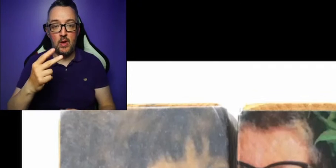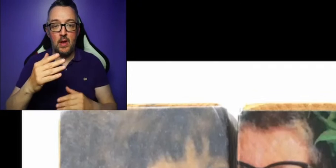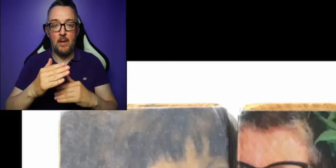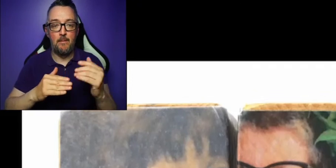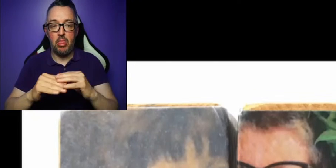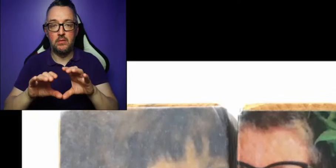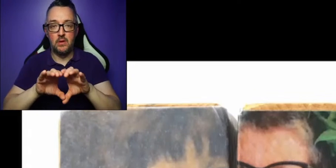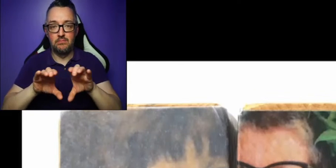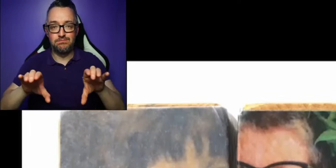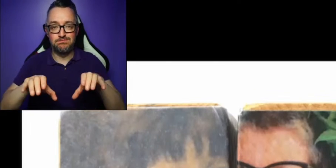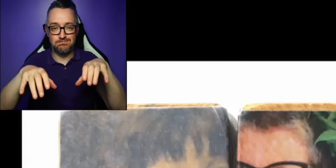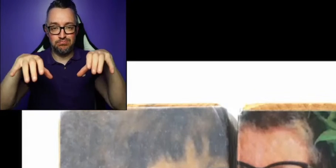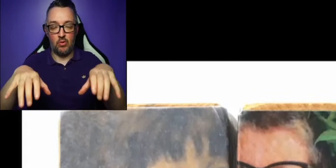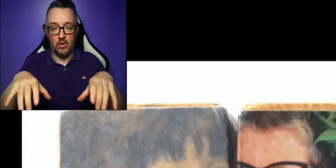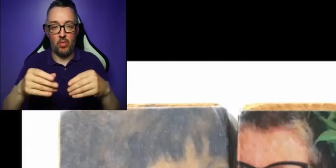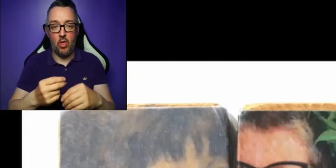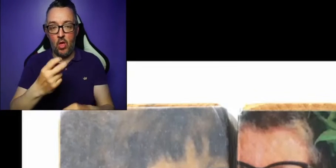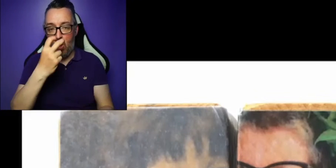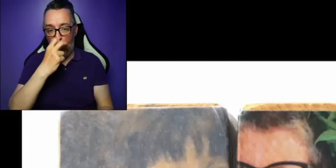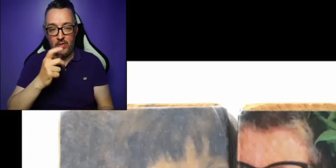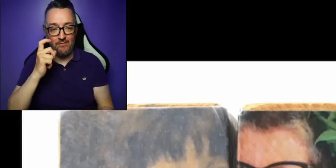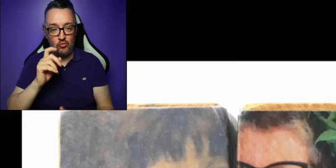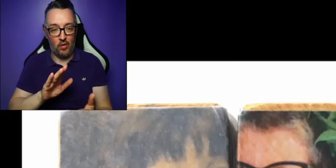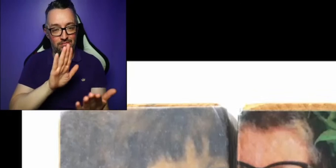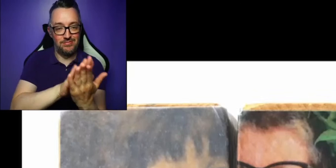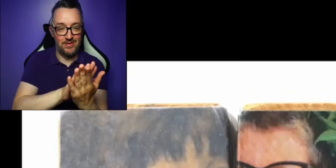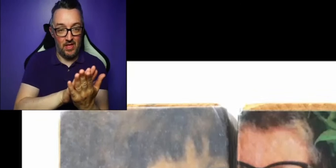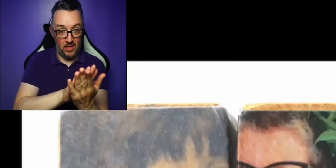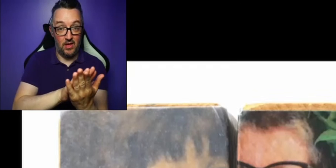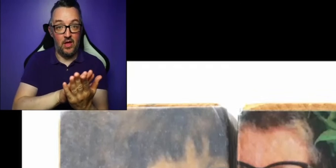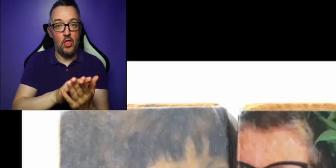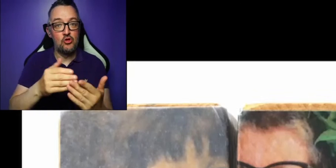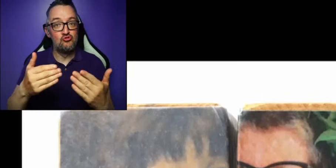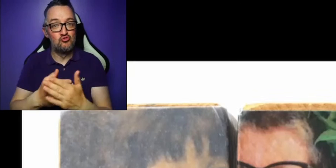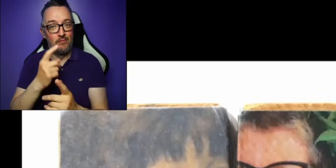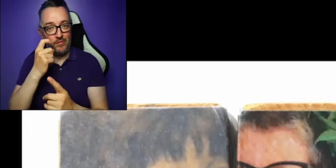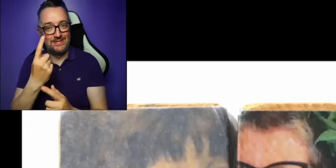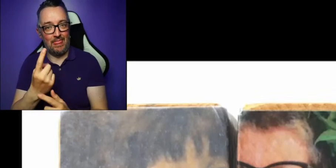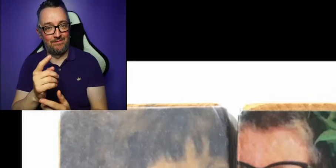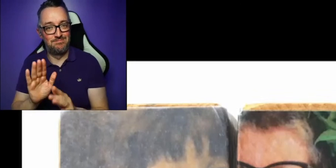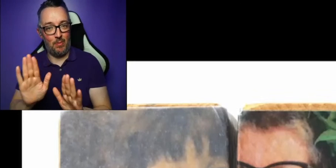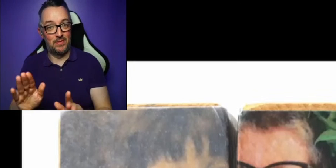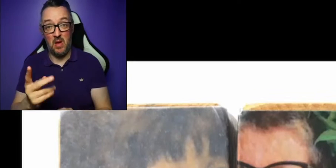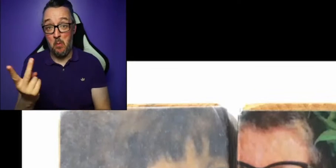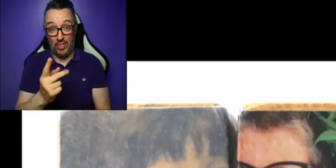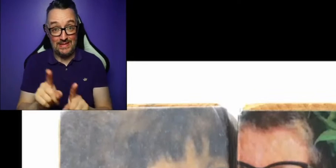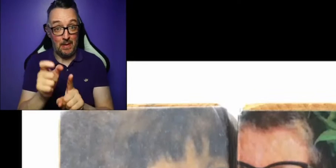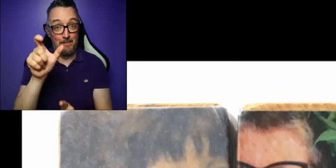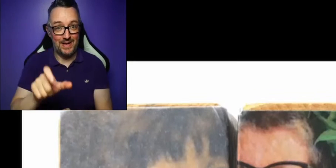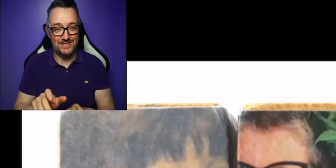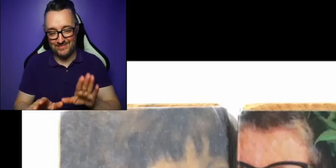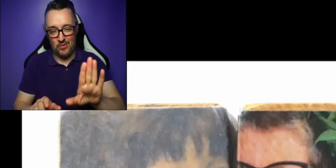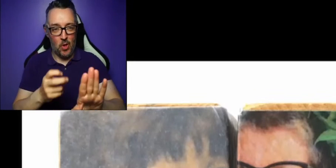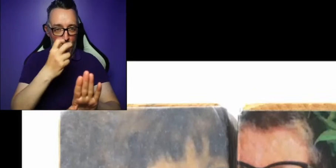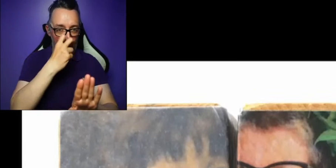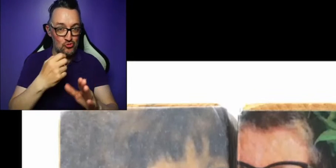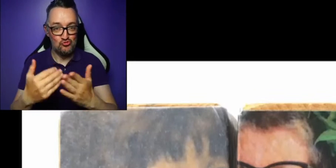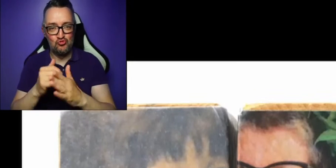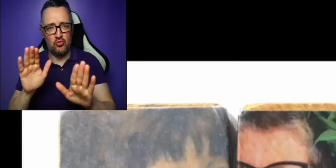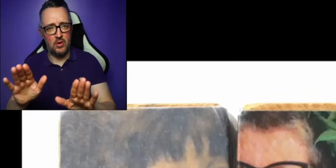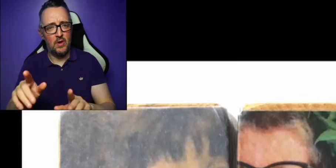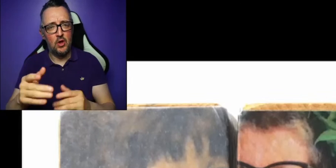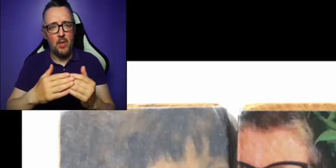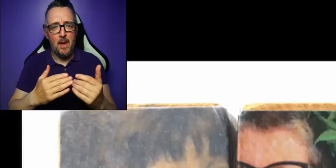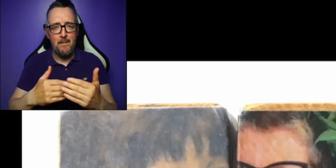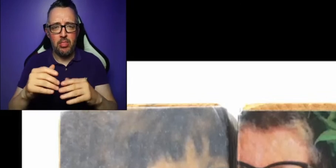building blocks with an older photo and a newer photo of you on it. And could you tell us about this process that you've been doing with